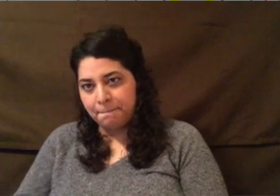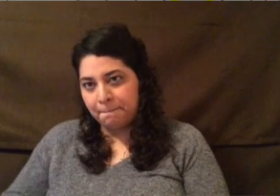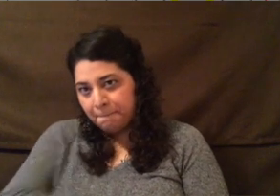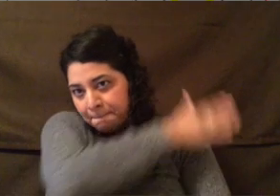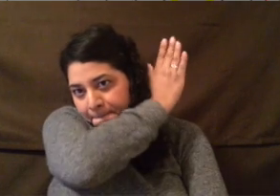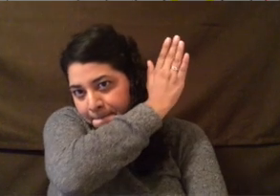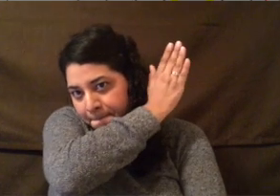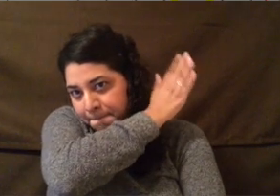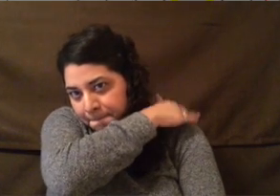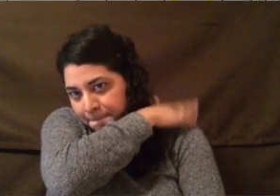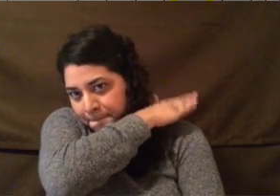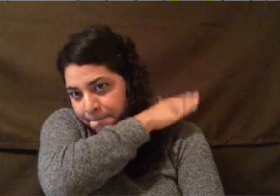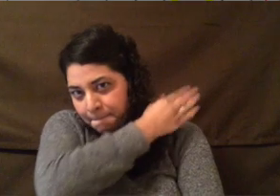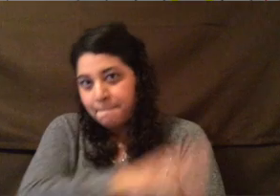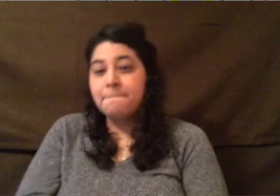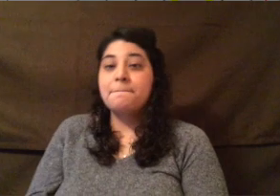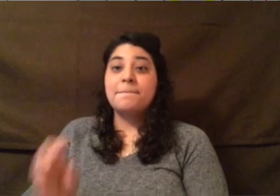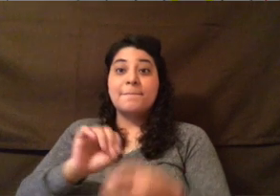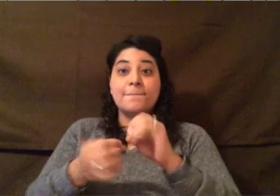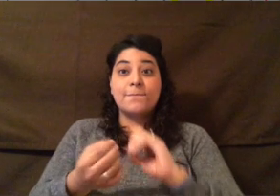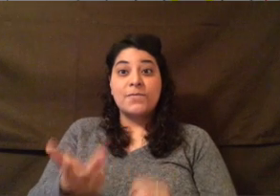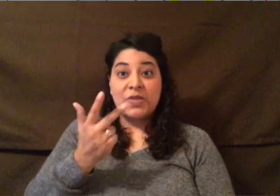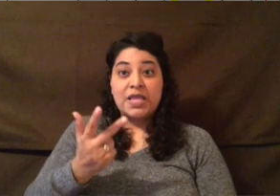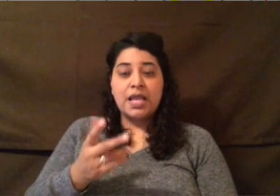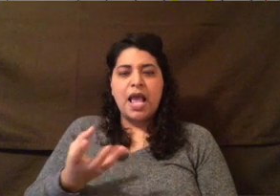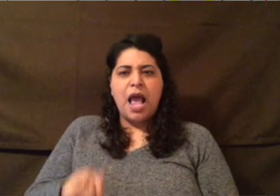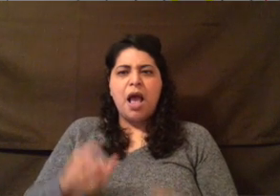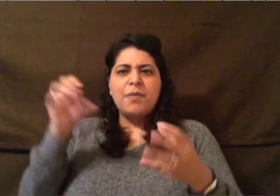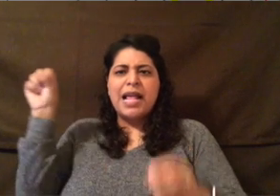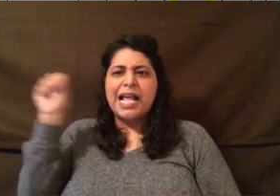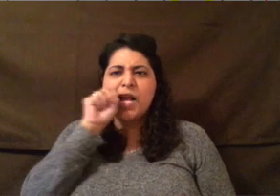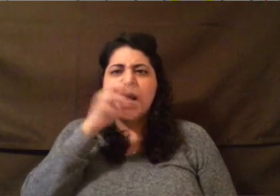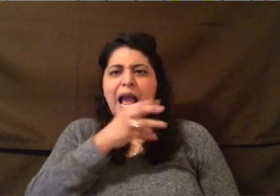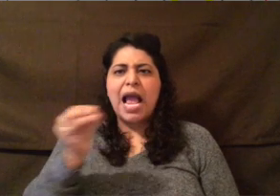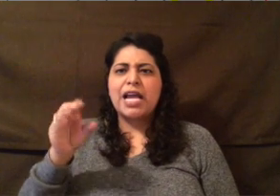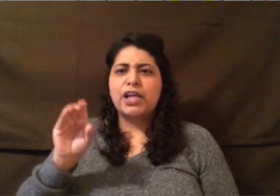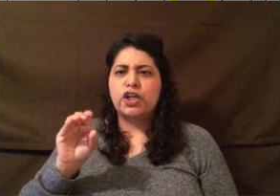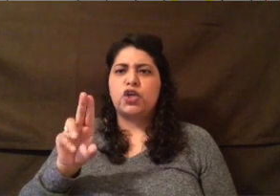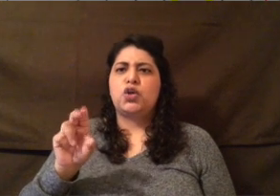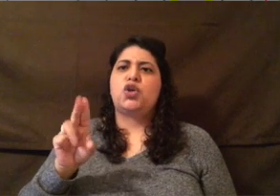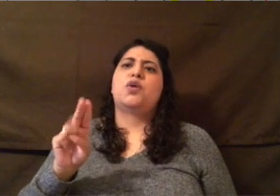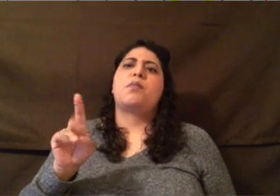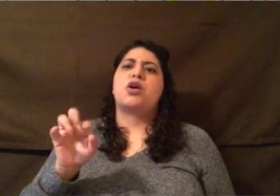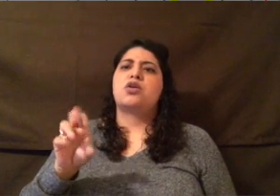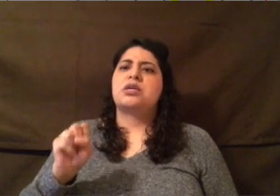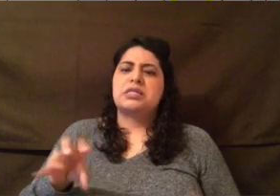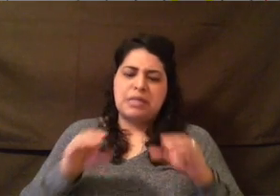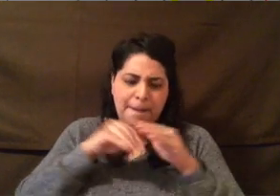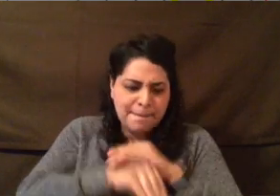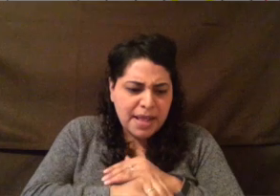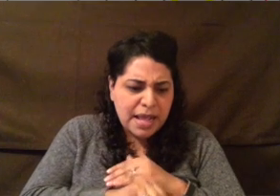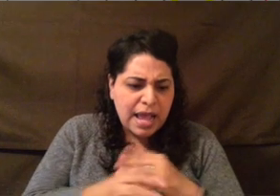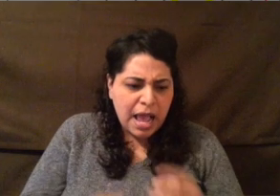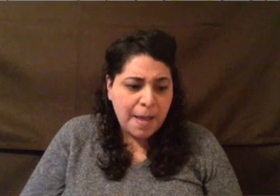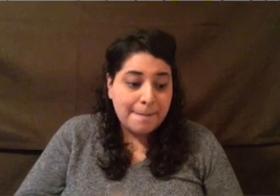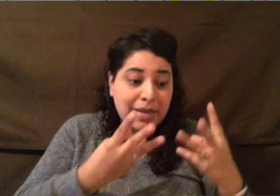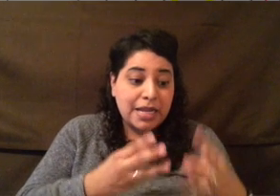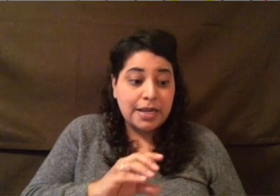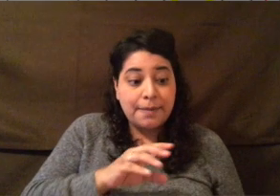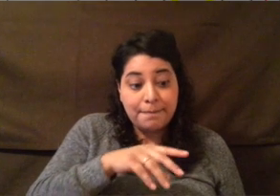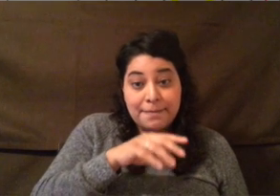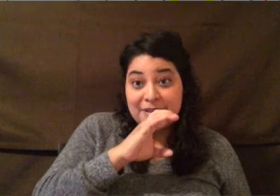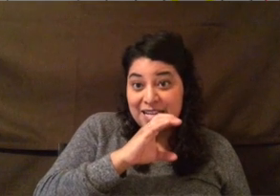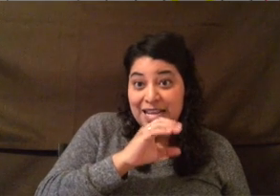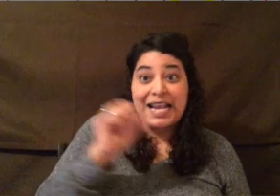All right, number 3. How many carrots and cucumbers were planted? How many carrots and cucumbers were planted? So we